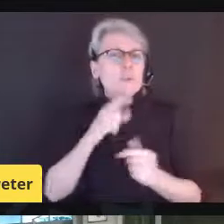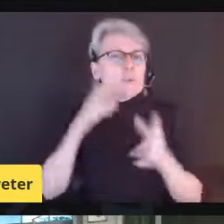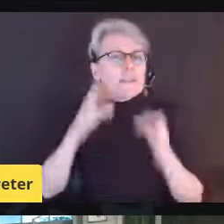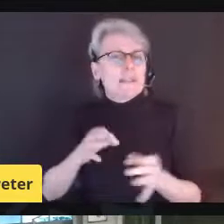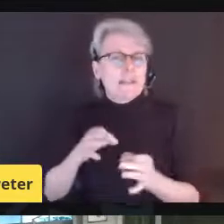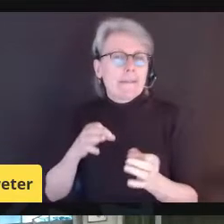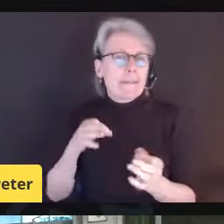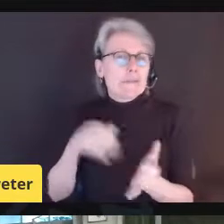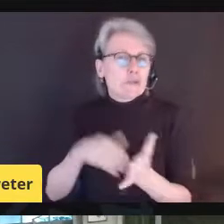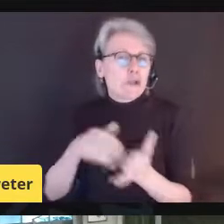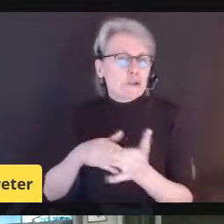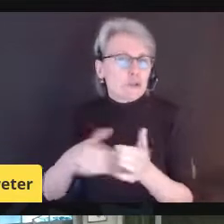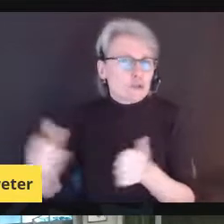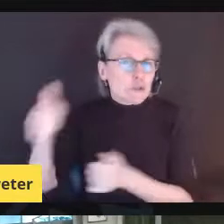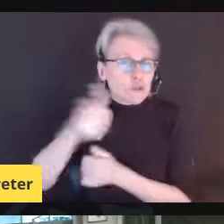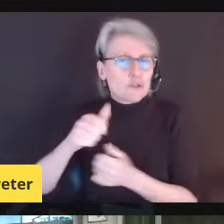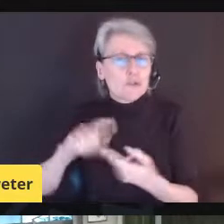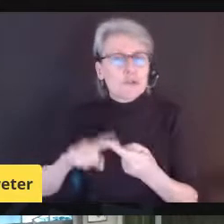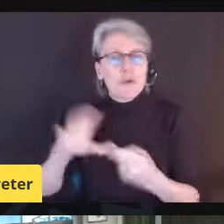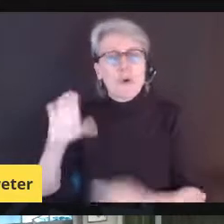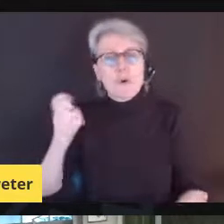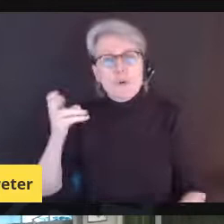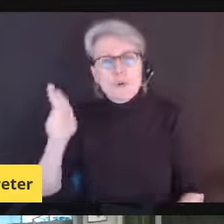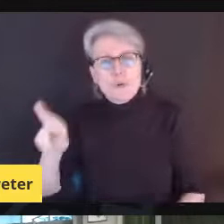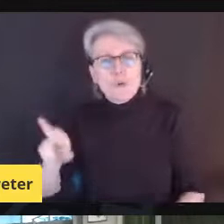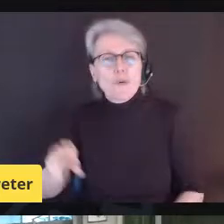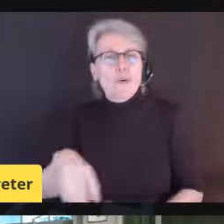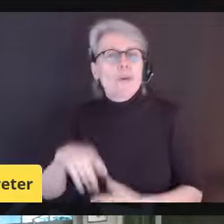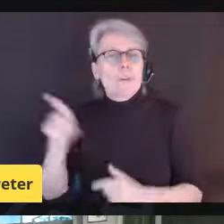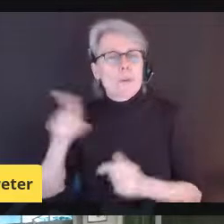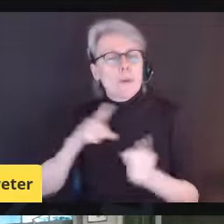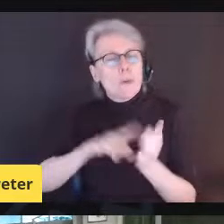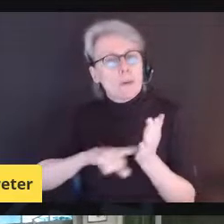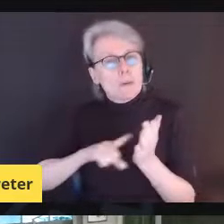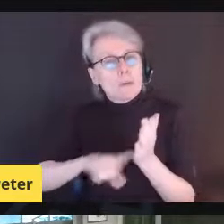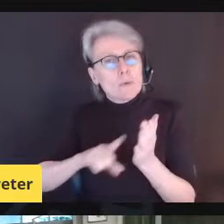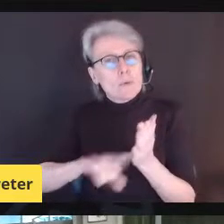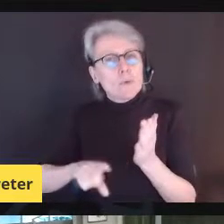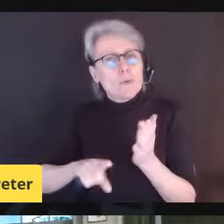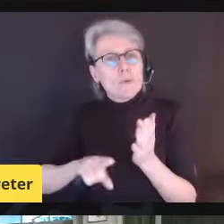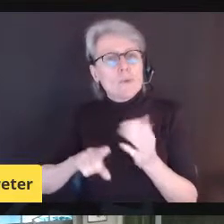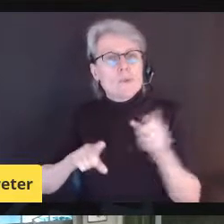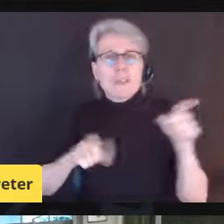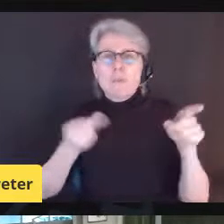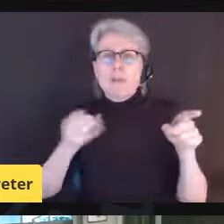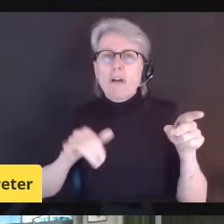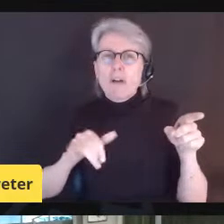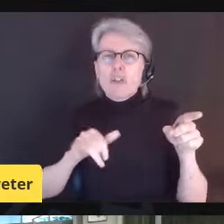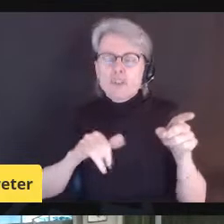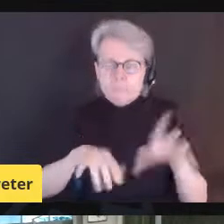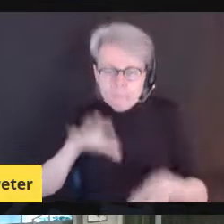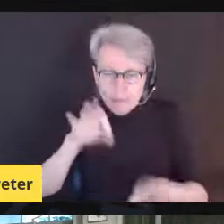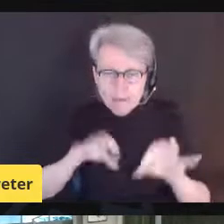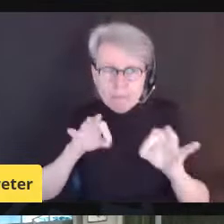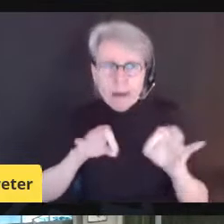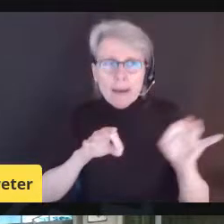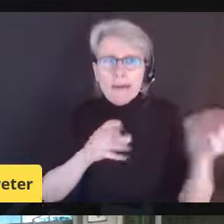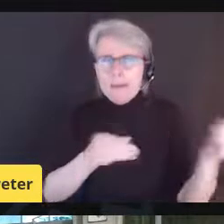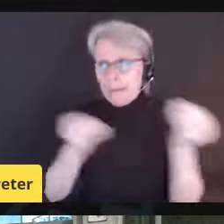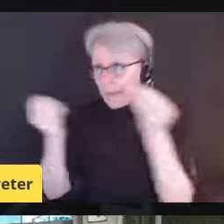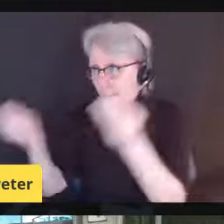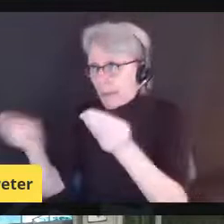coroners or medical examiners or death investigators that will use the advice of a pathologist to put together the death